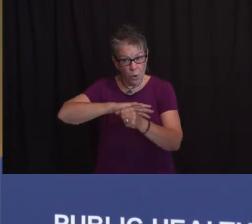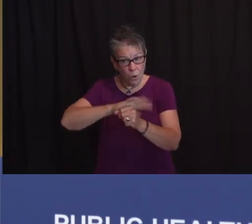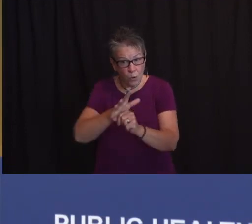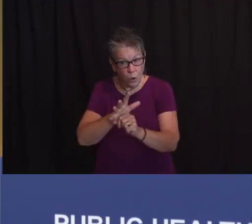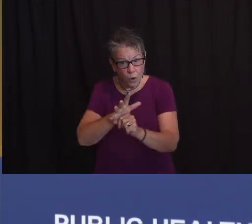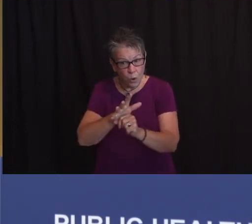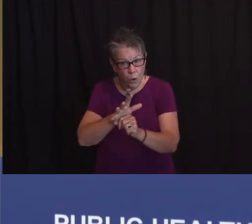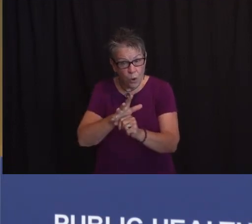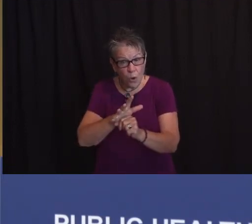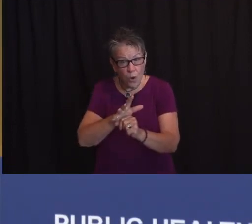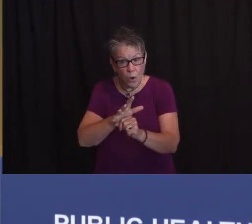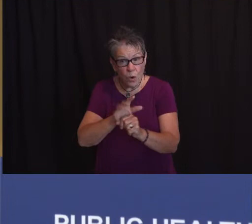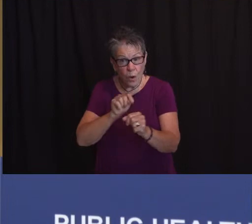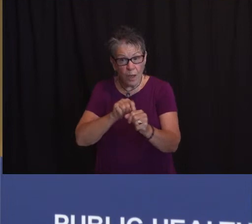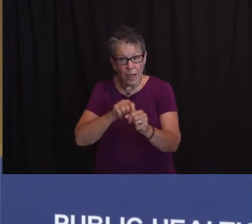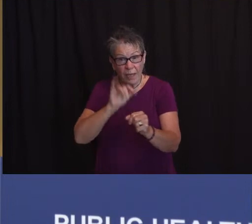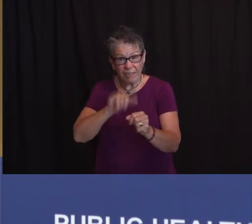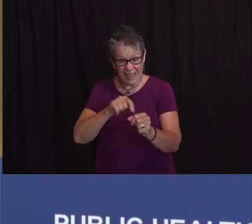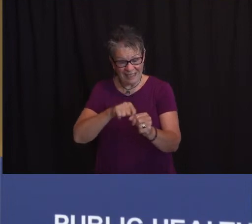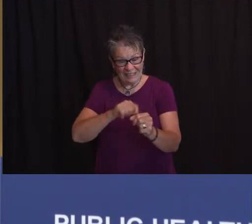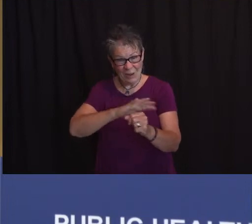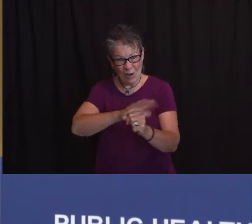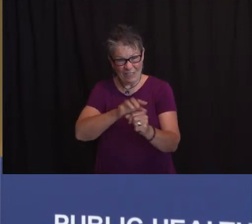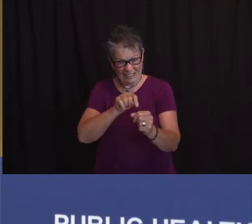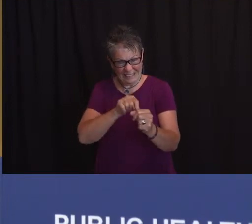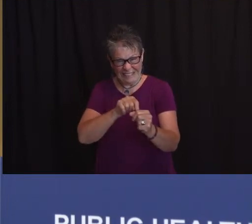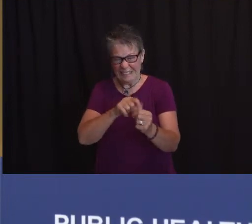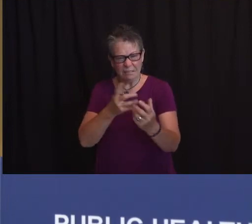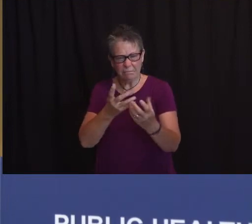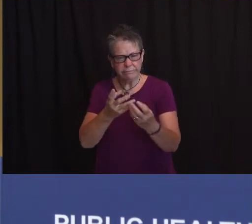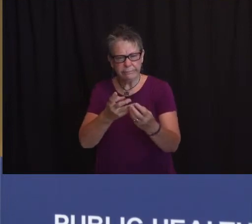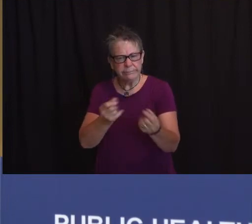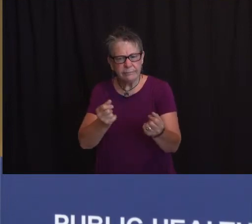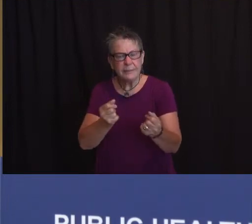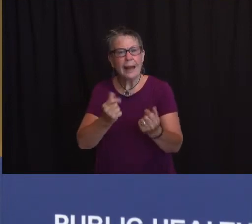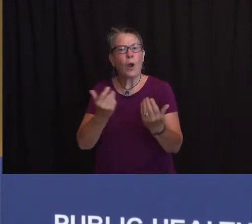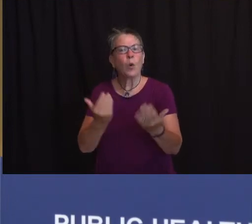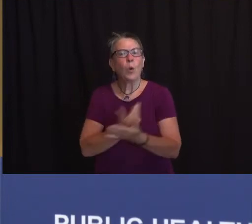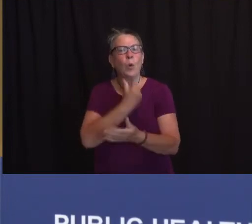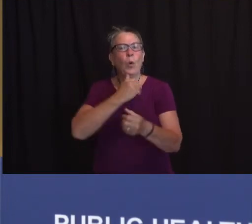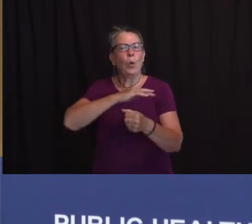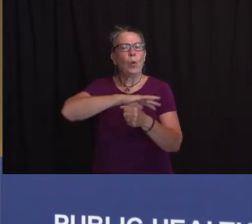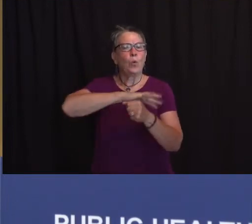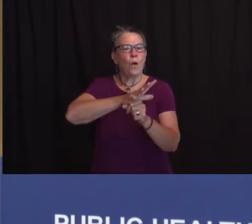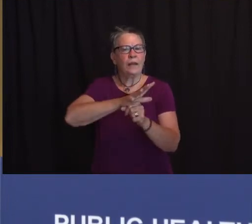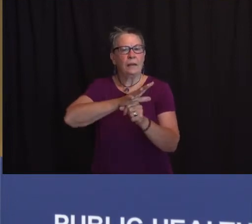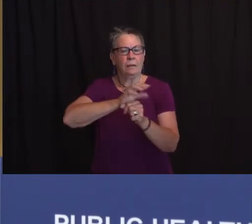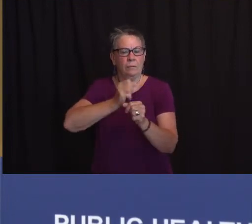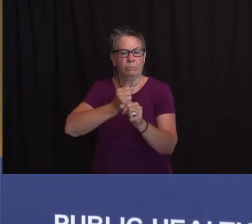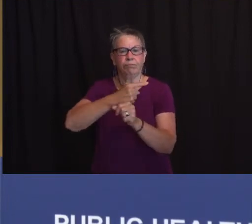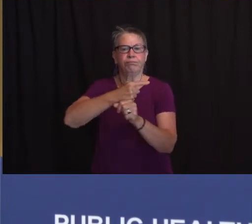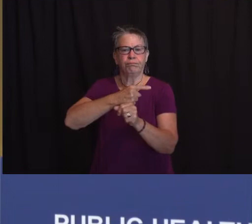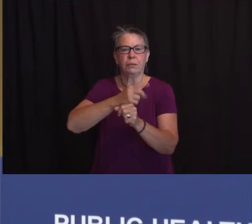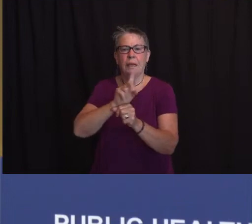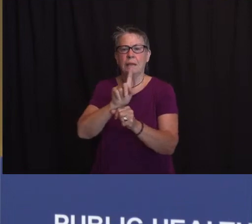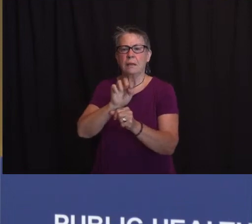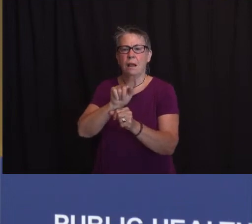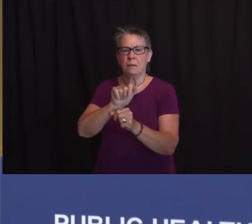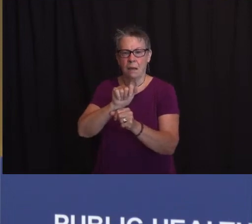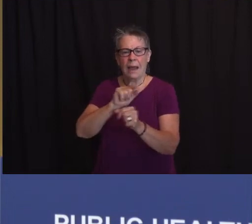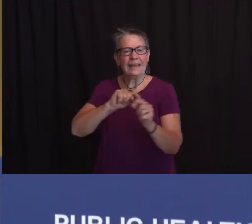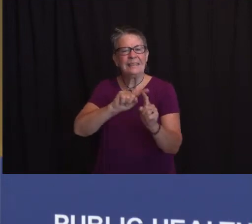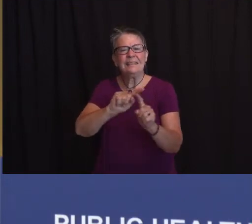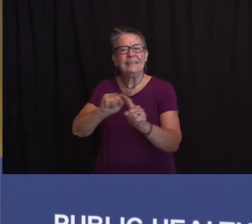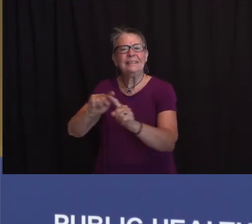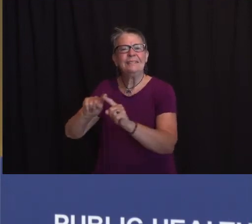to, monitor that activity, but most importantly, again, to keep these new variants from emerging, we